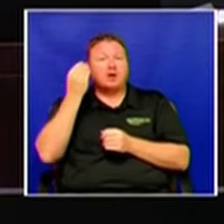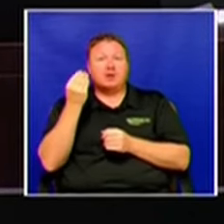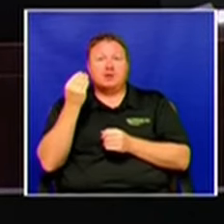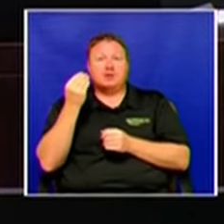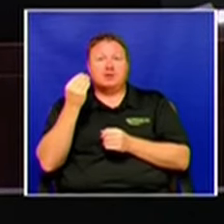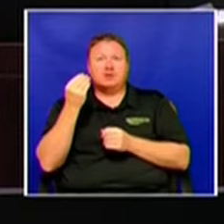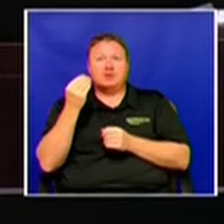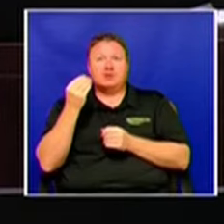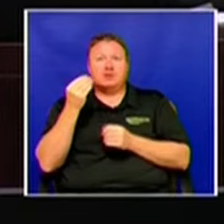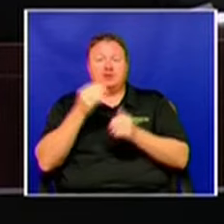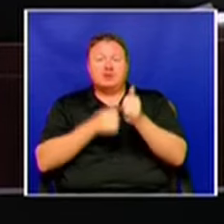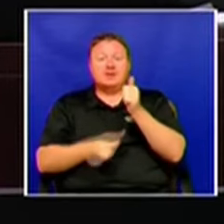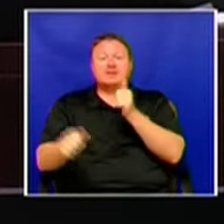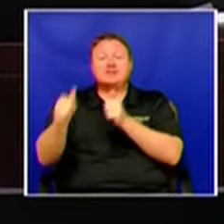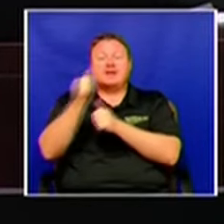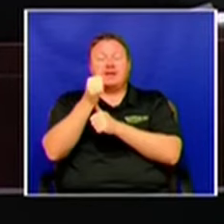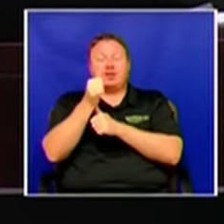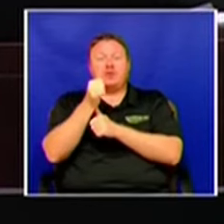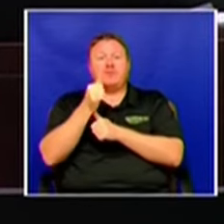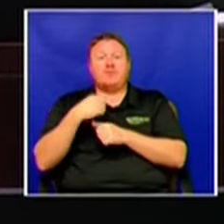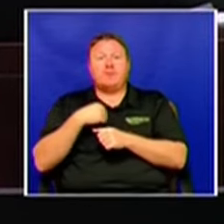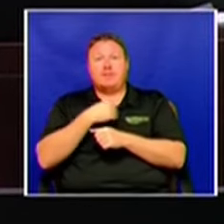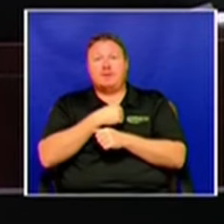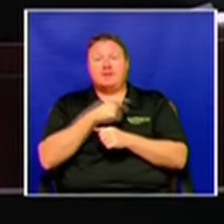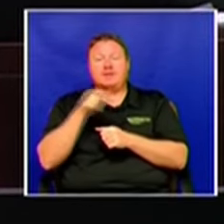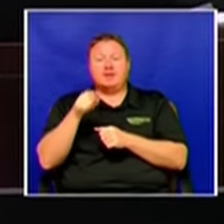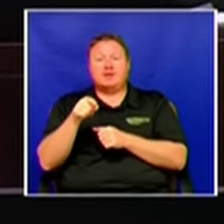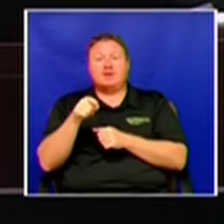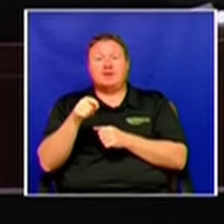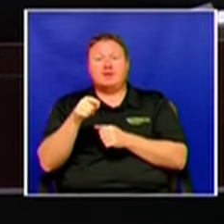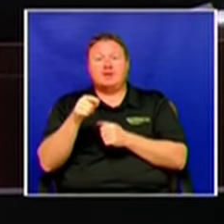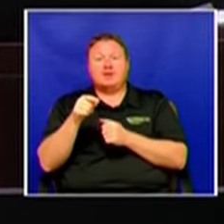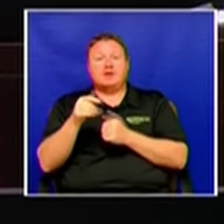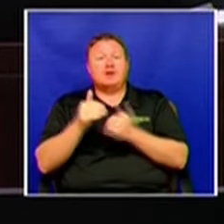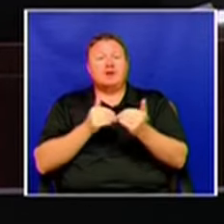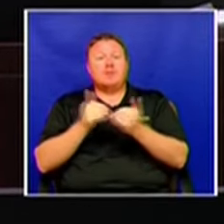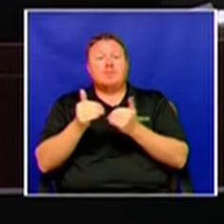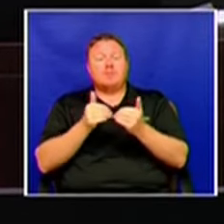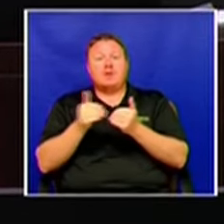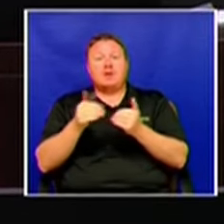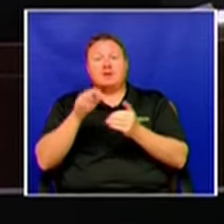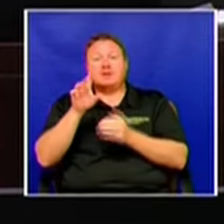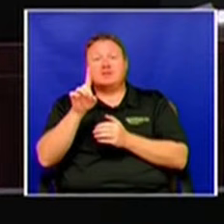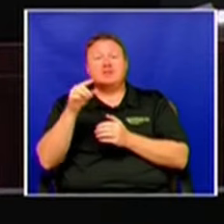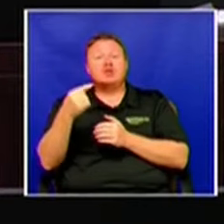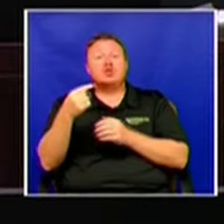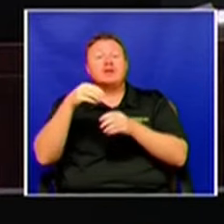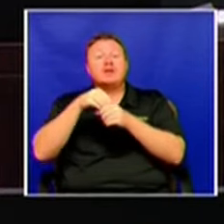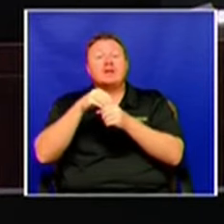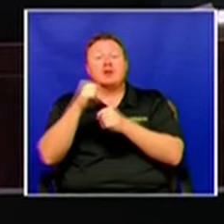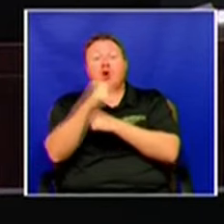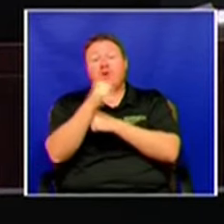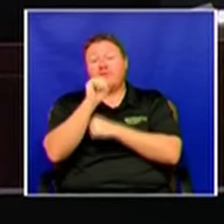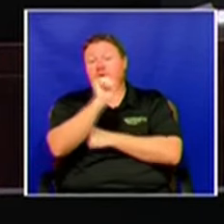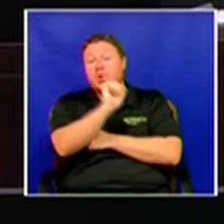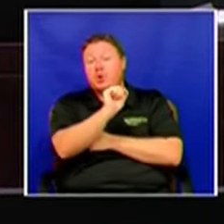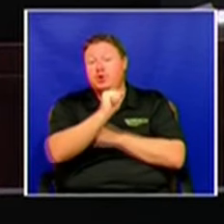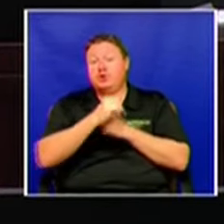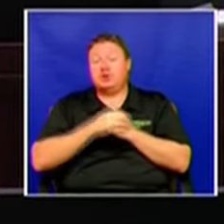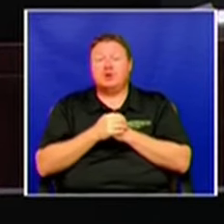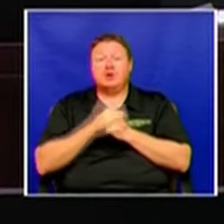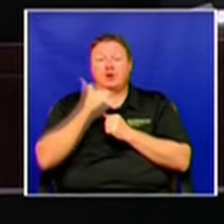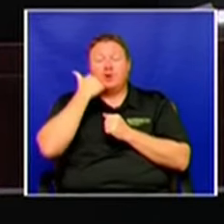of executive members, are managed by the Director General in her office. And we wanted